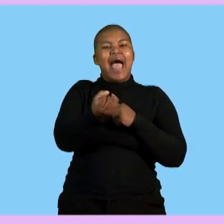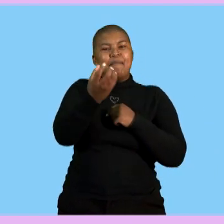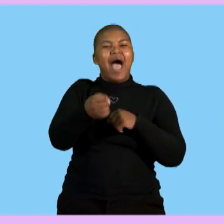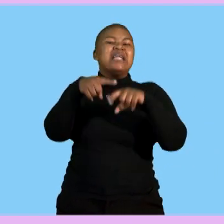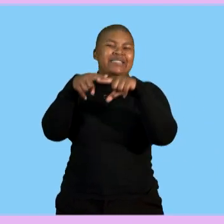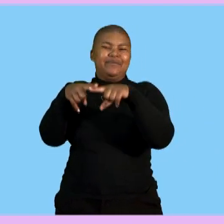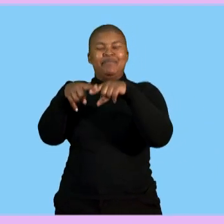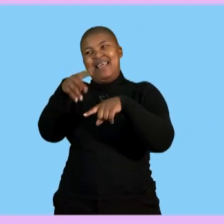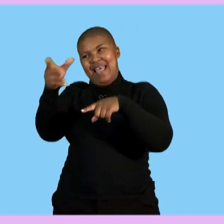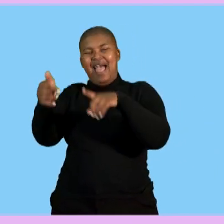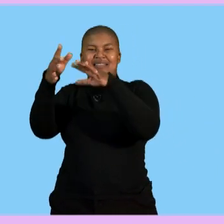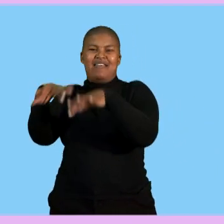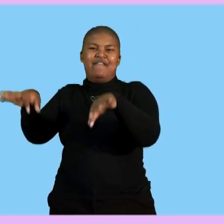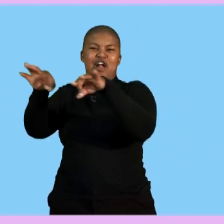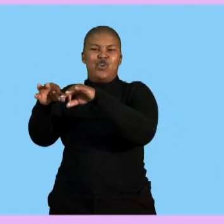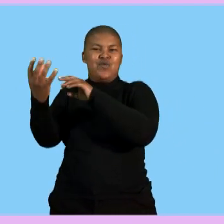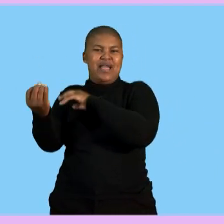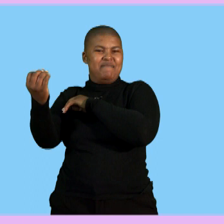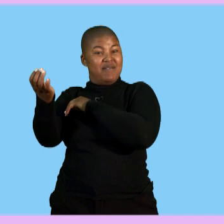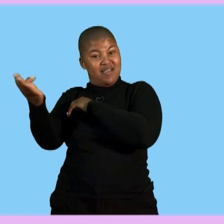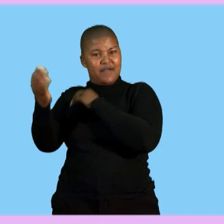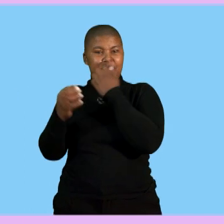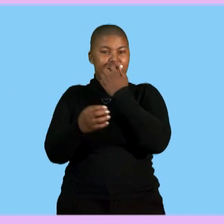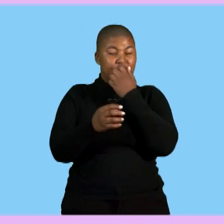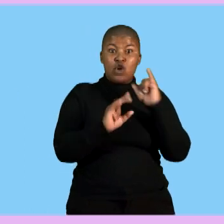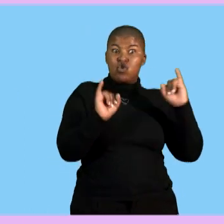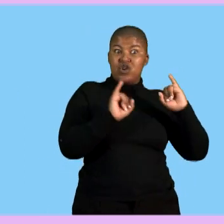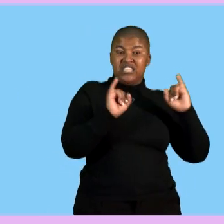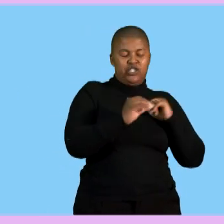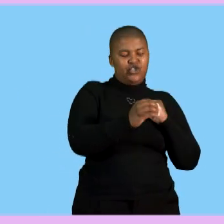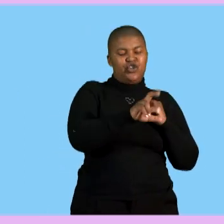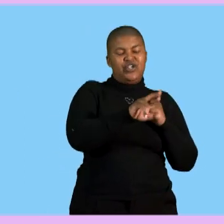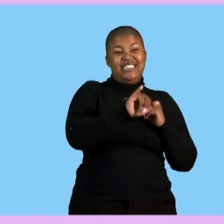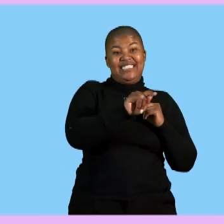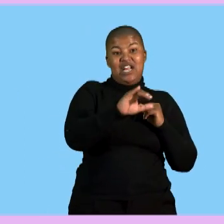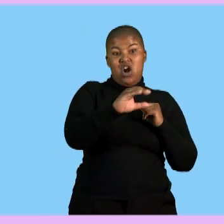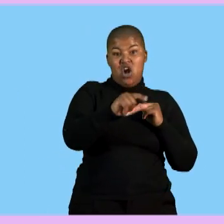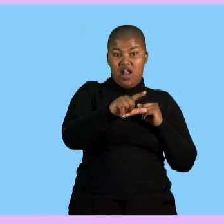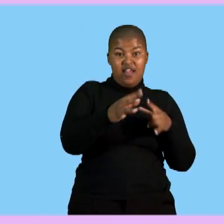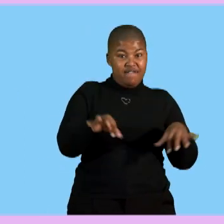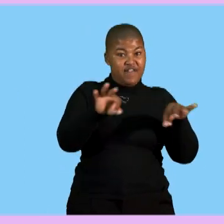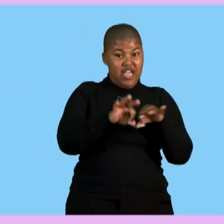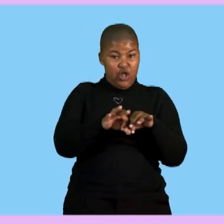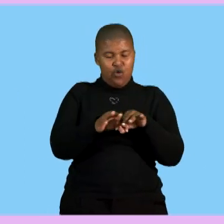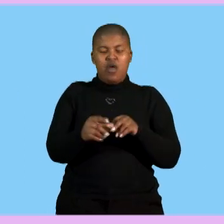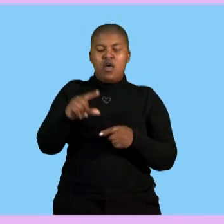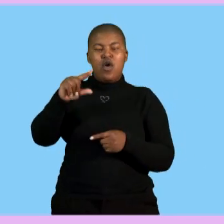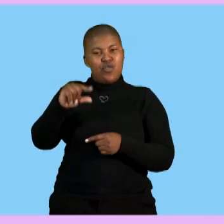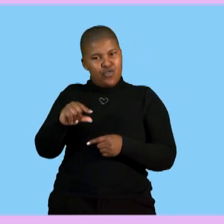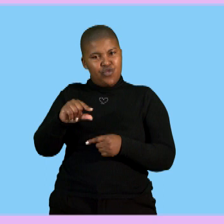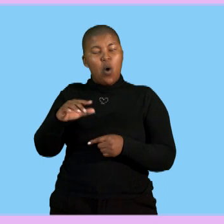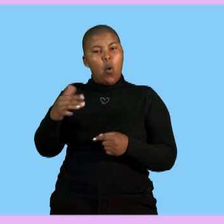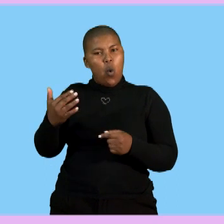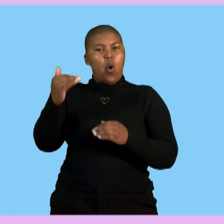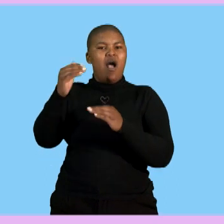another value. It depends on another value. Critical values, a minimum and